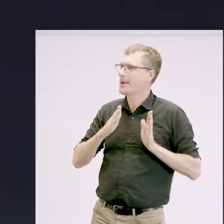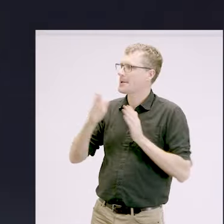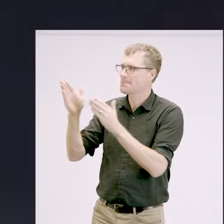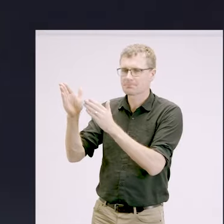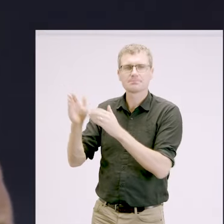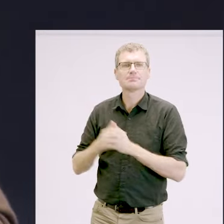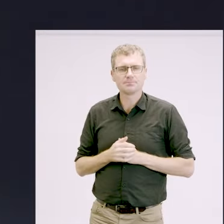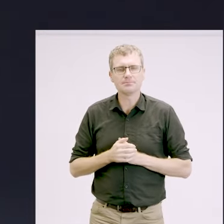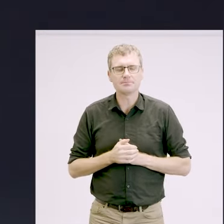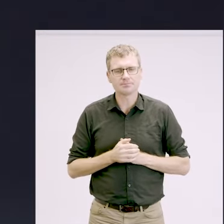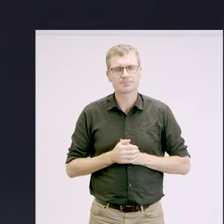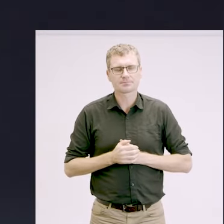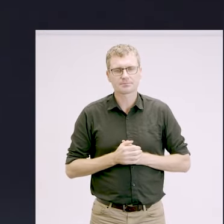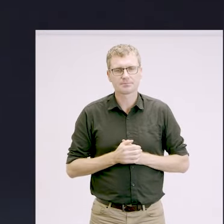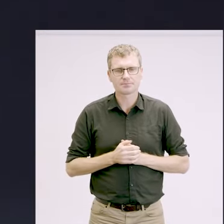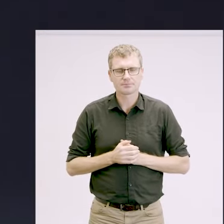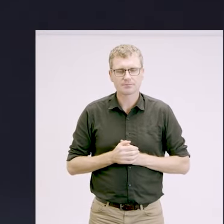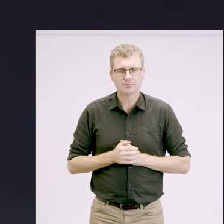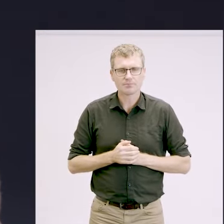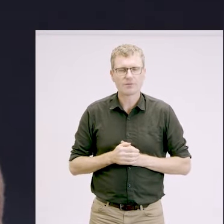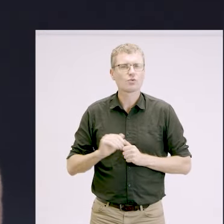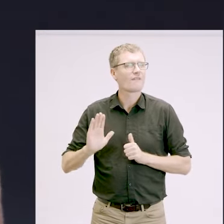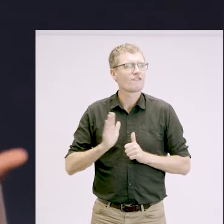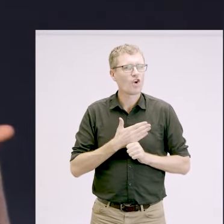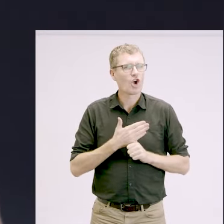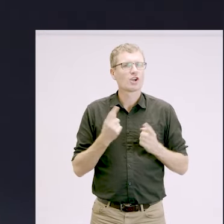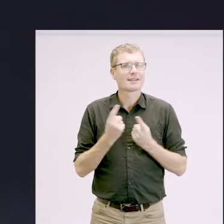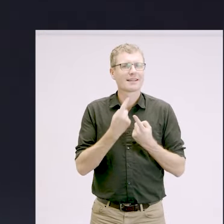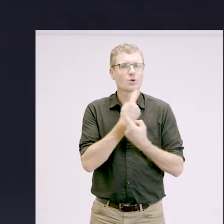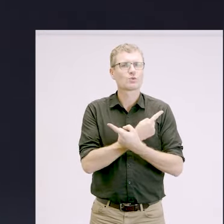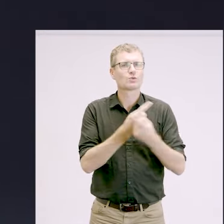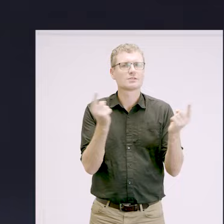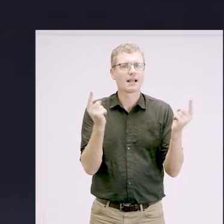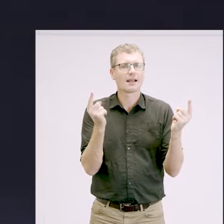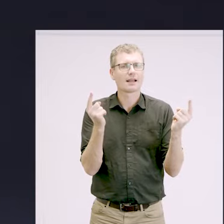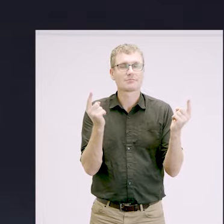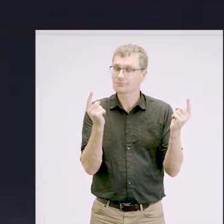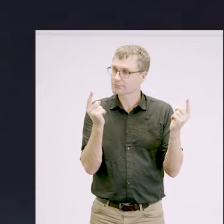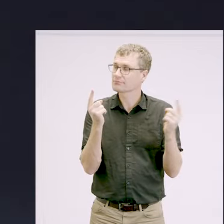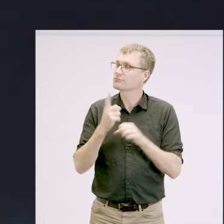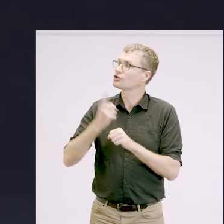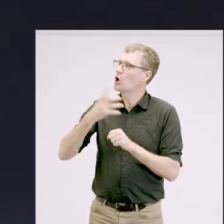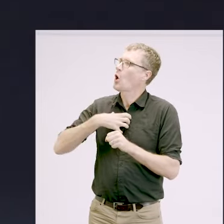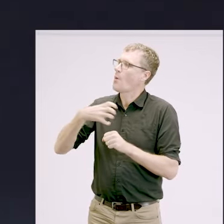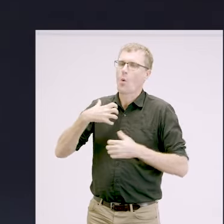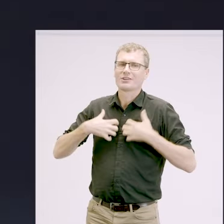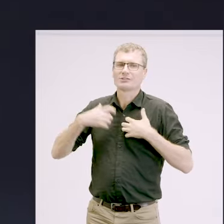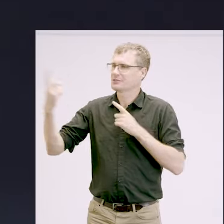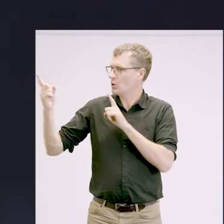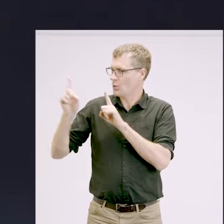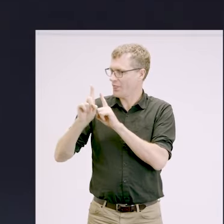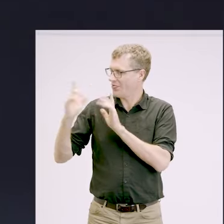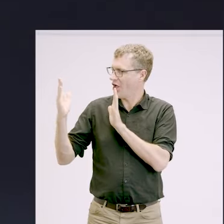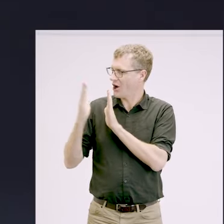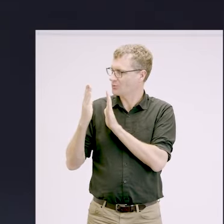the first point of the book of Daniel that I wanted to bring to you today, is that God's more interested in